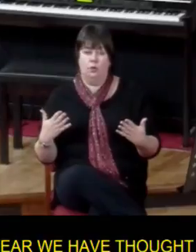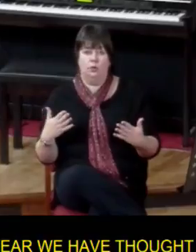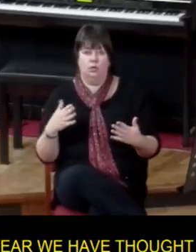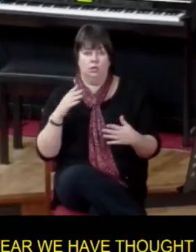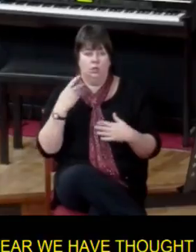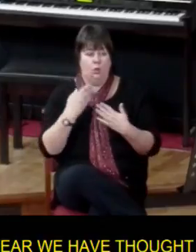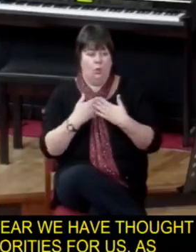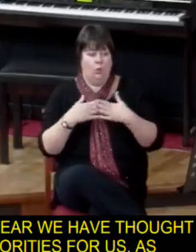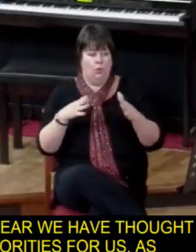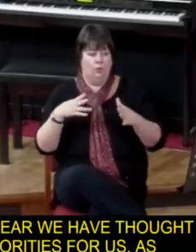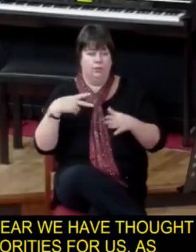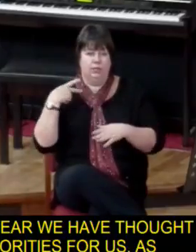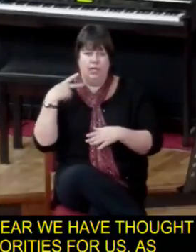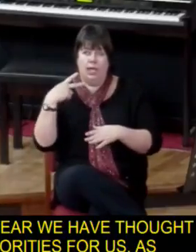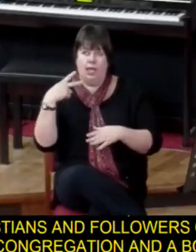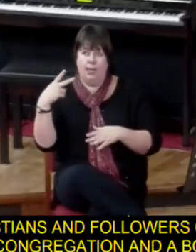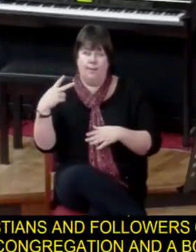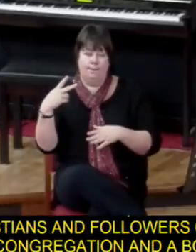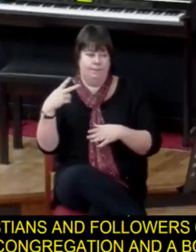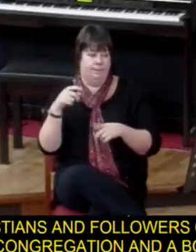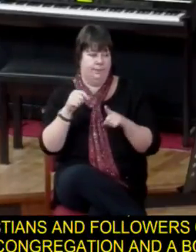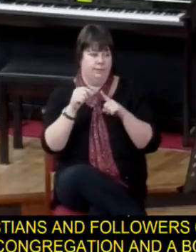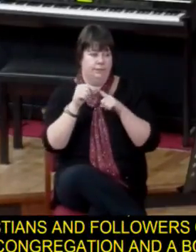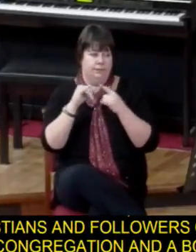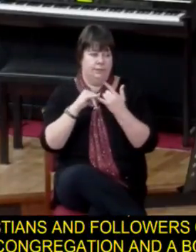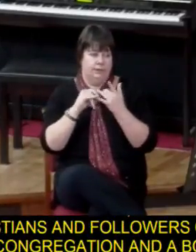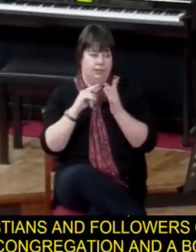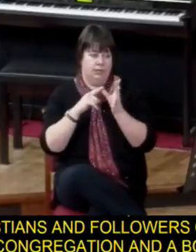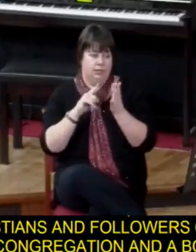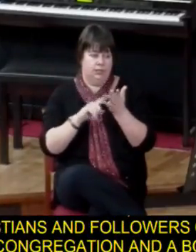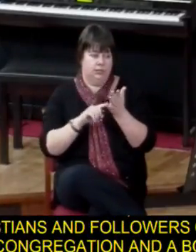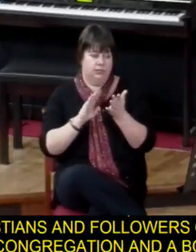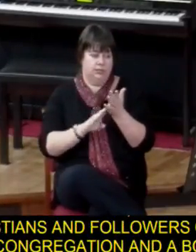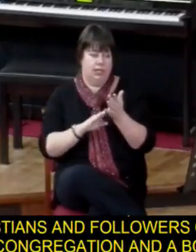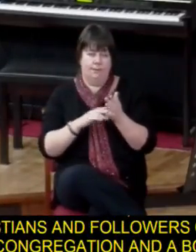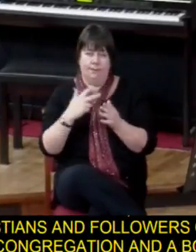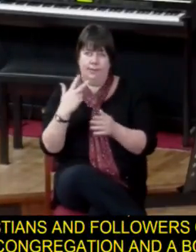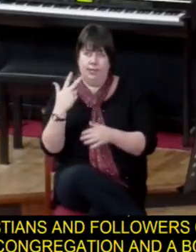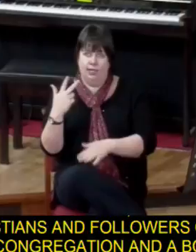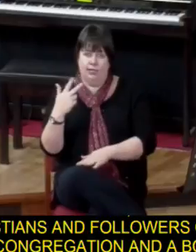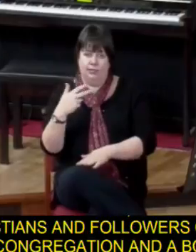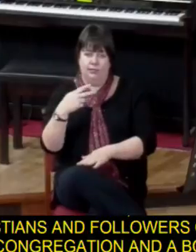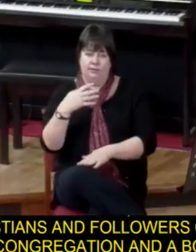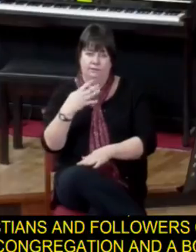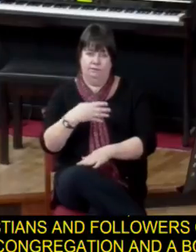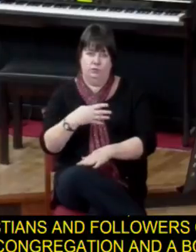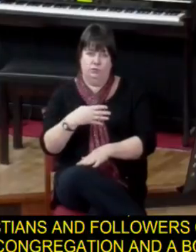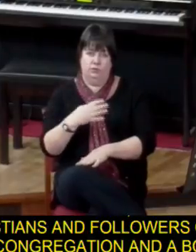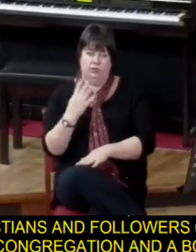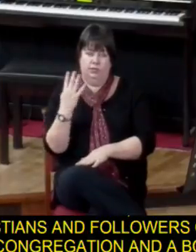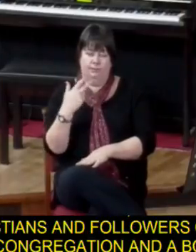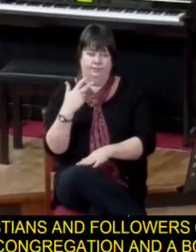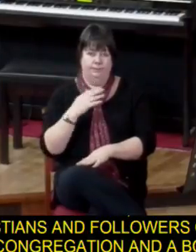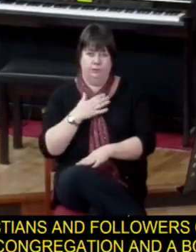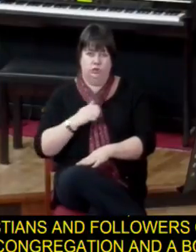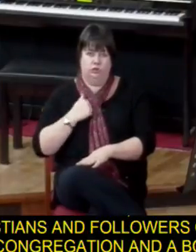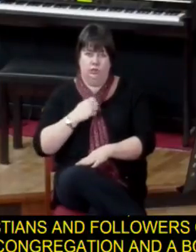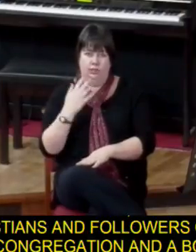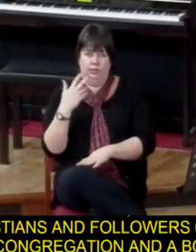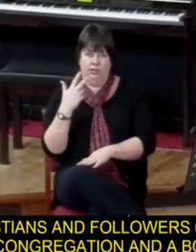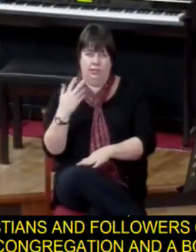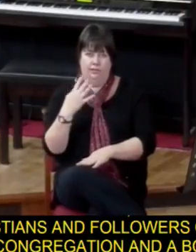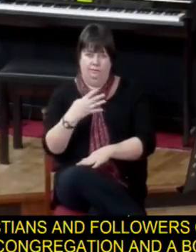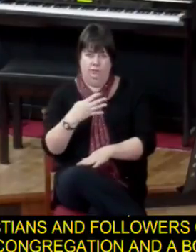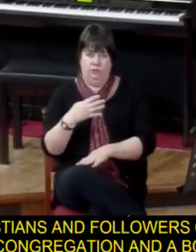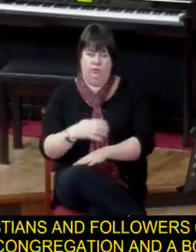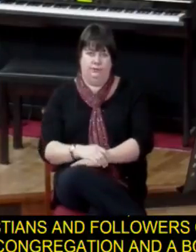our opening hymn, which is actually a psalm. It's Psalm 84. Again, for 2017, we're singing